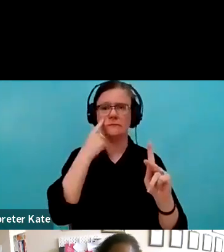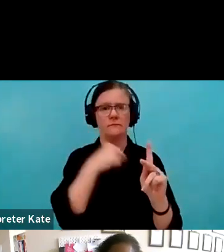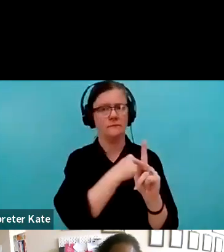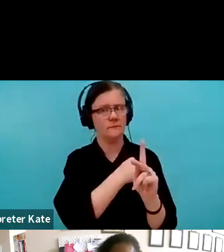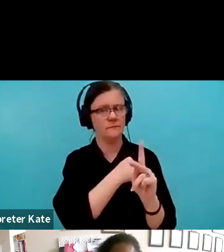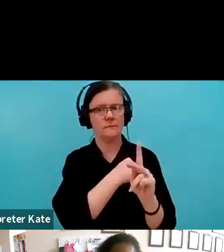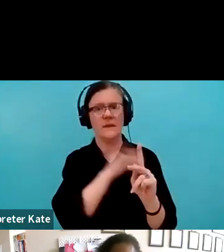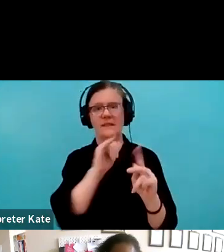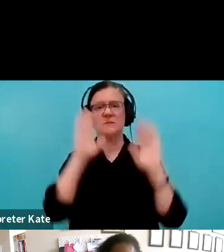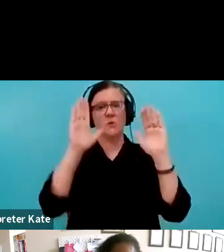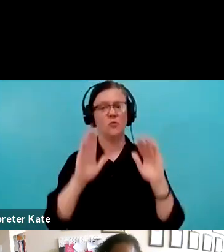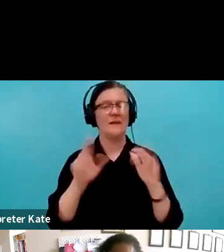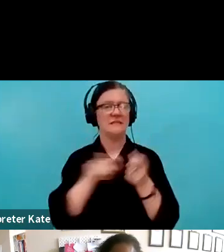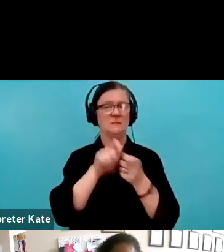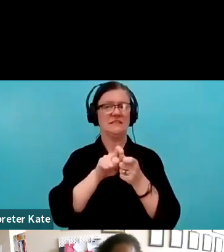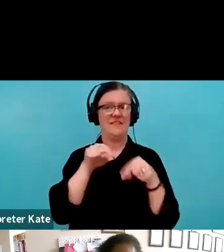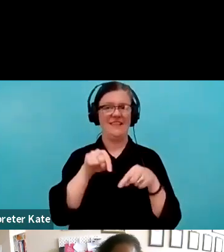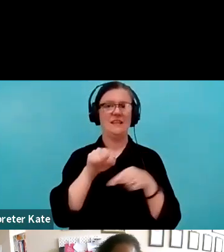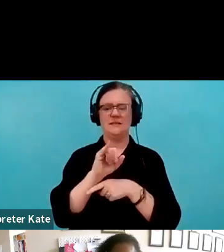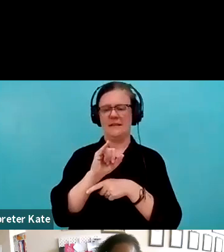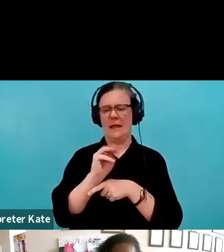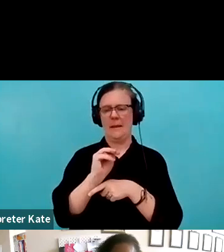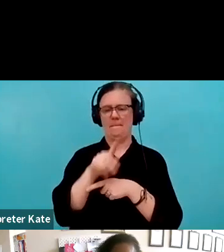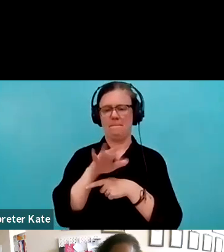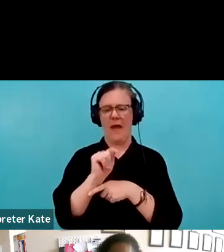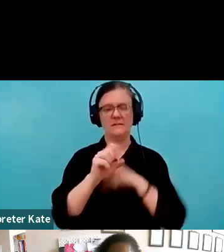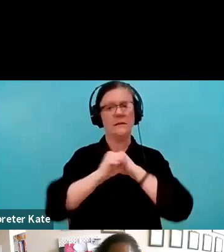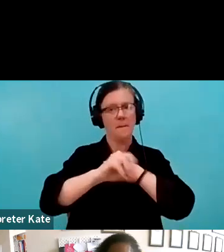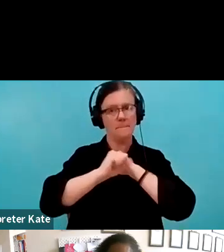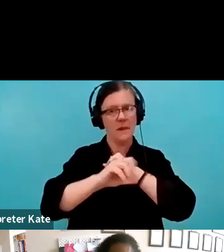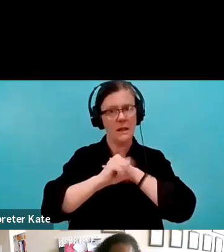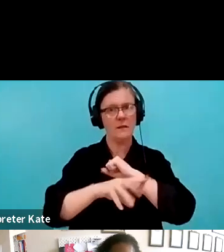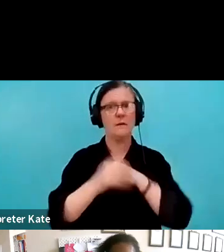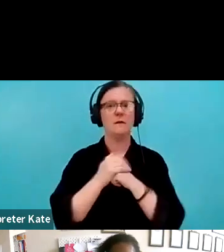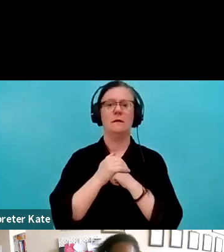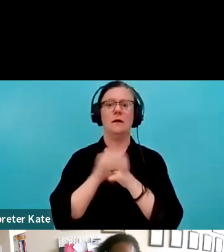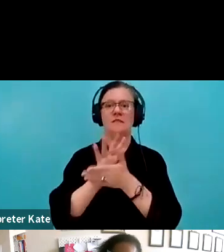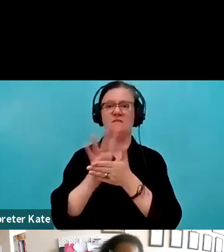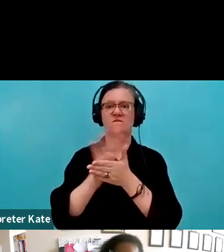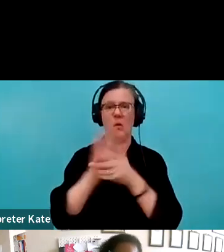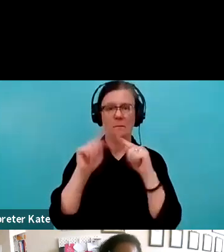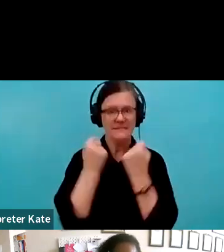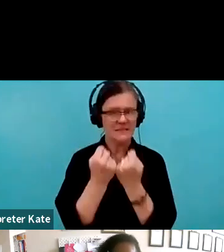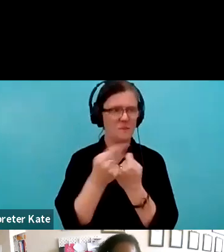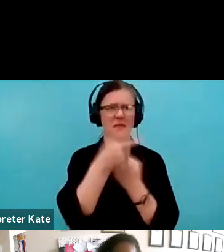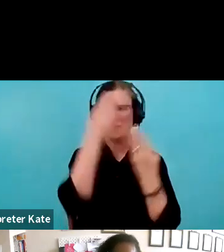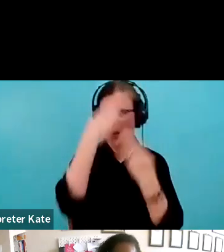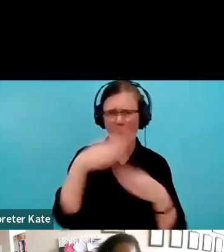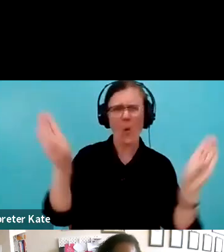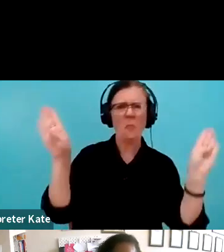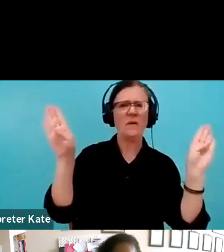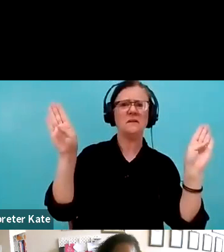been so great about the Impact campaign, and with the film team and how open they've been